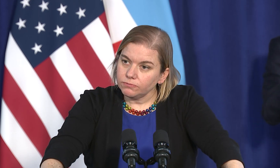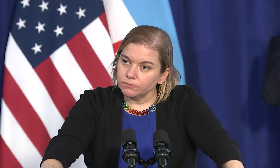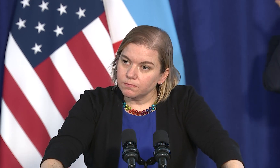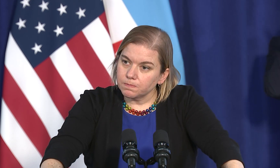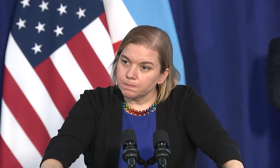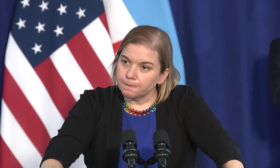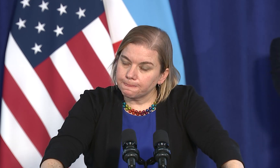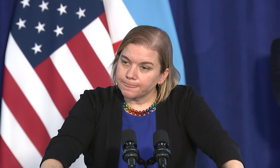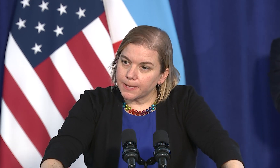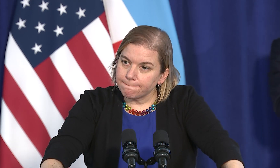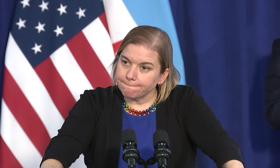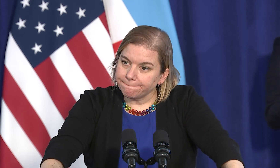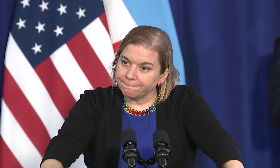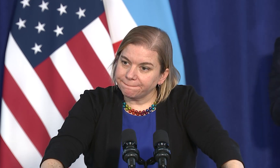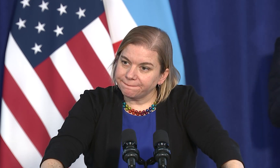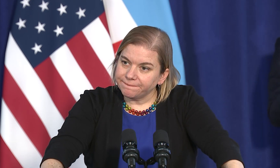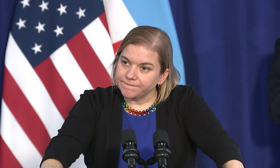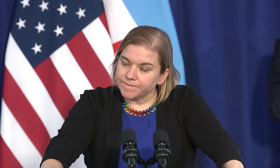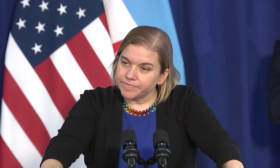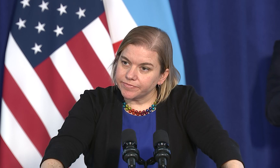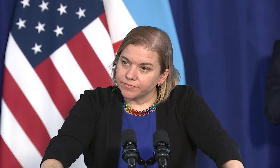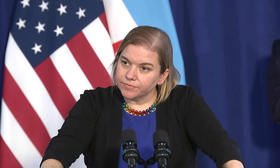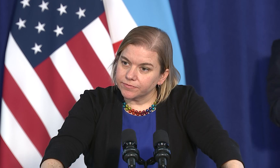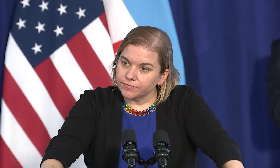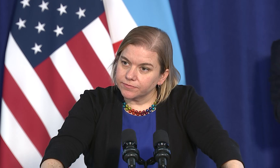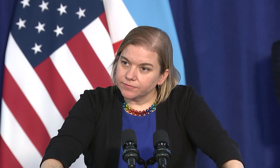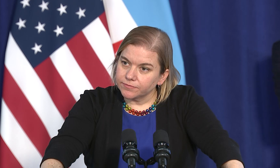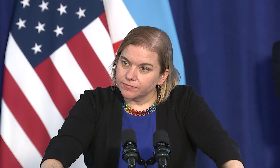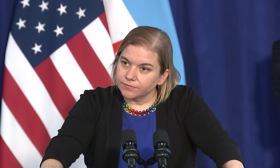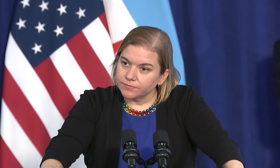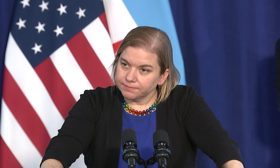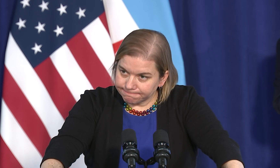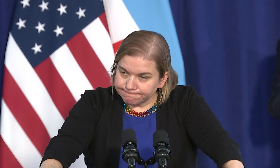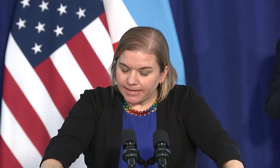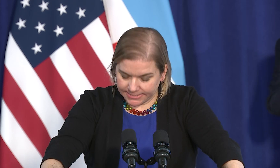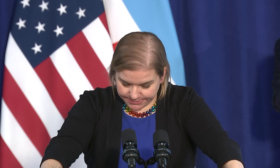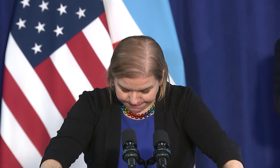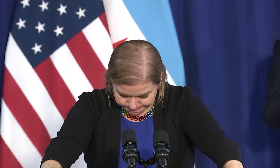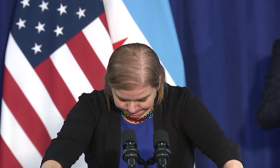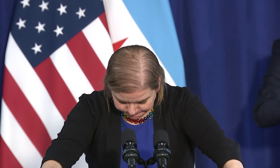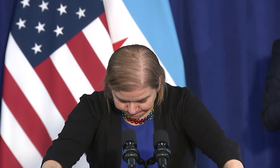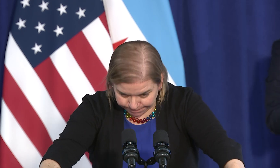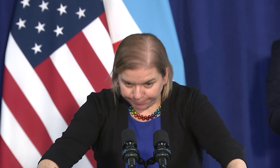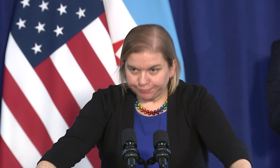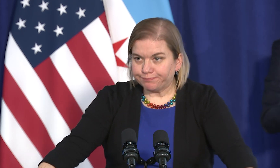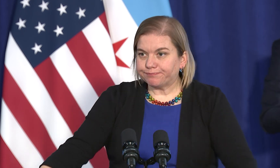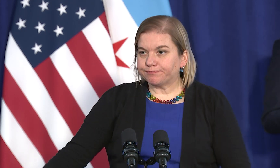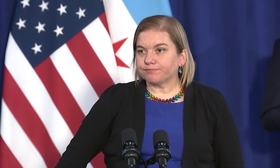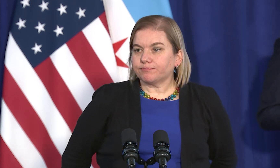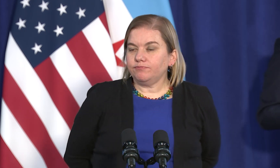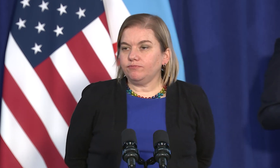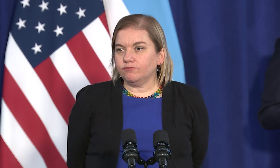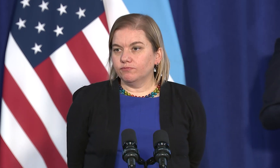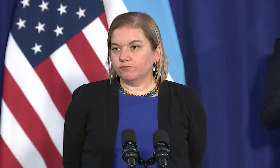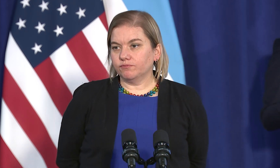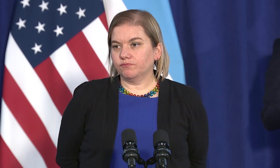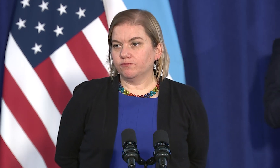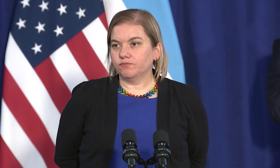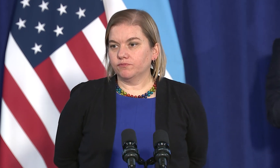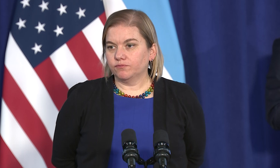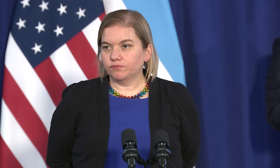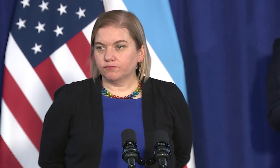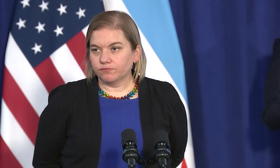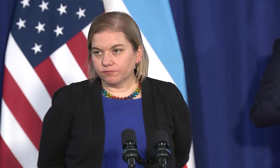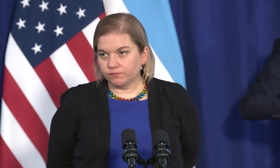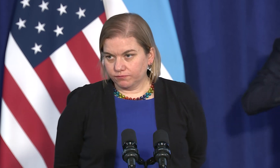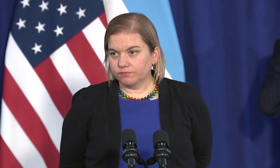other thing, thank you for that. The other thing was you talked about the 77% number. Yes. You've got 77% of people